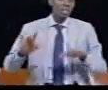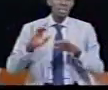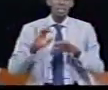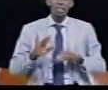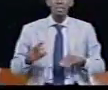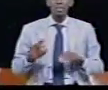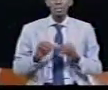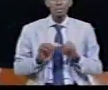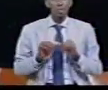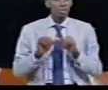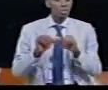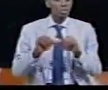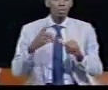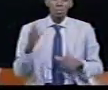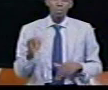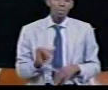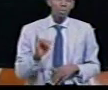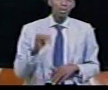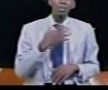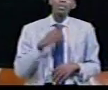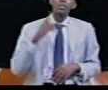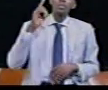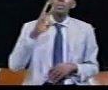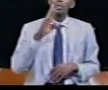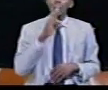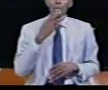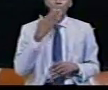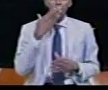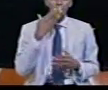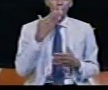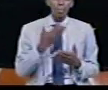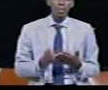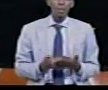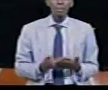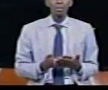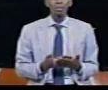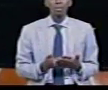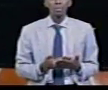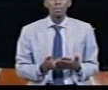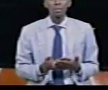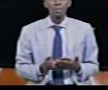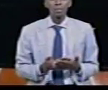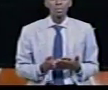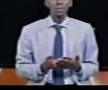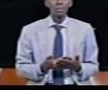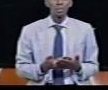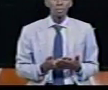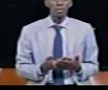Forever, Lord, you are good.